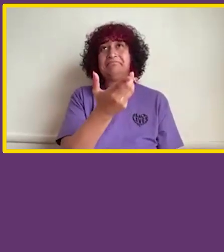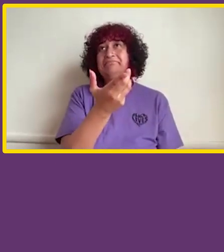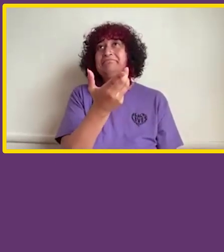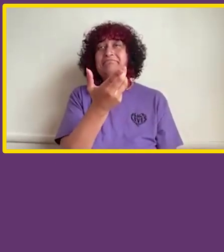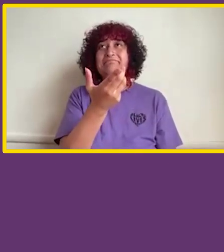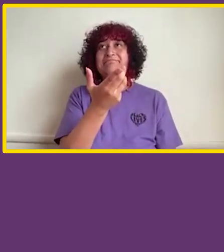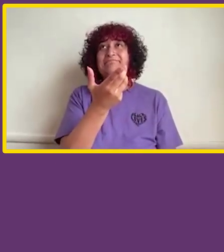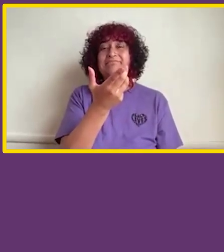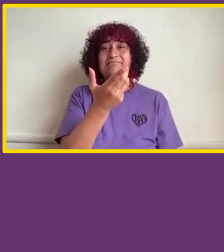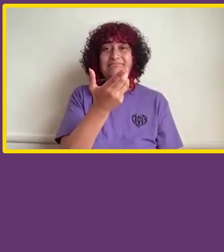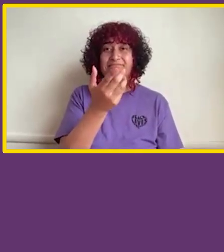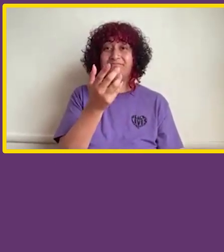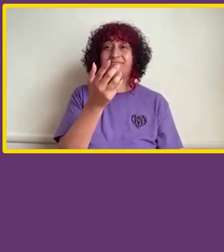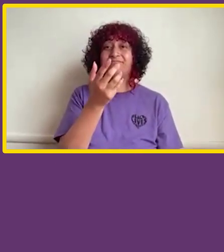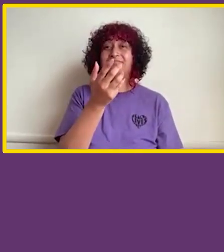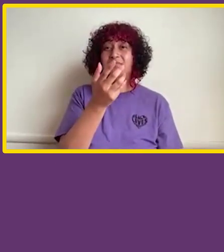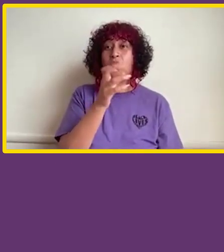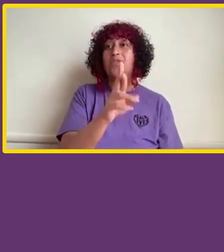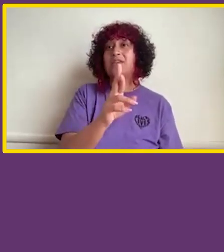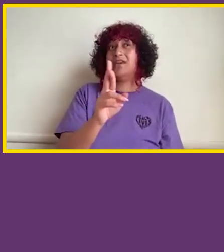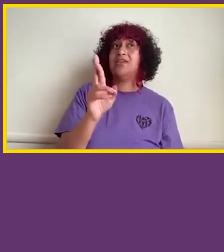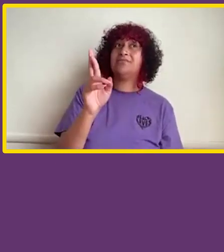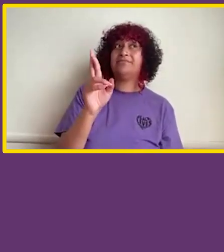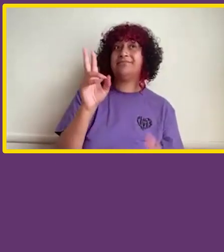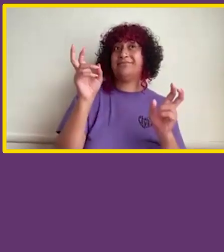the alleged